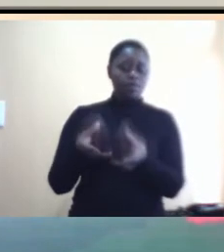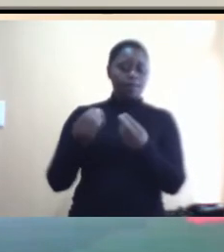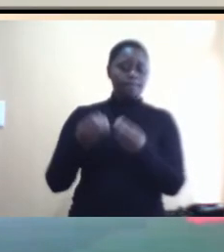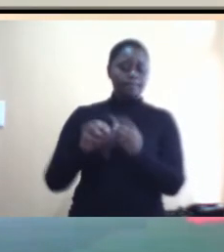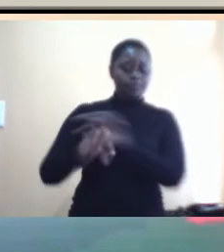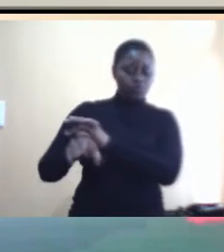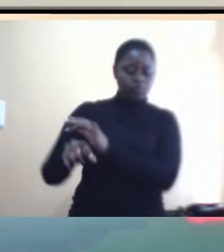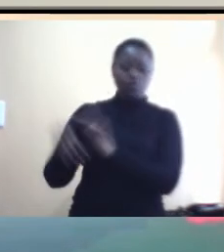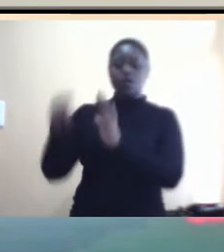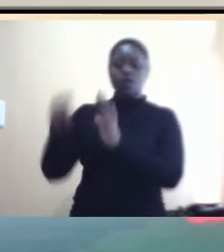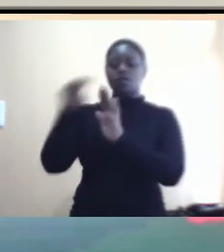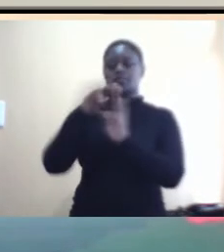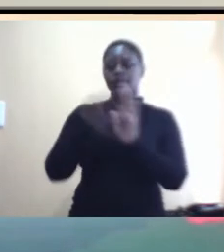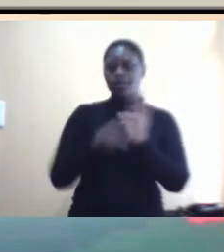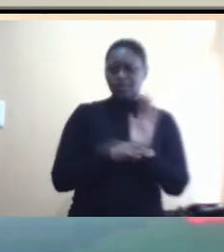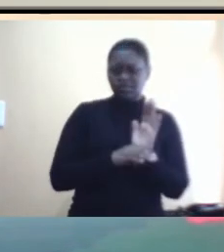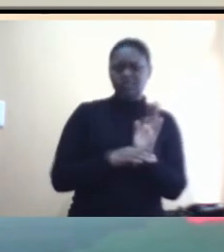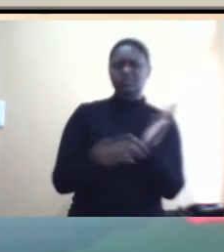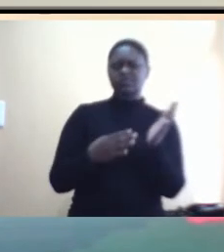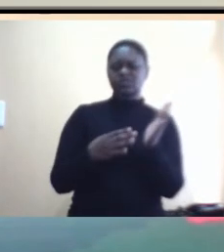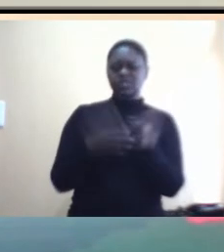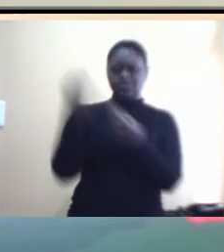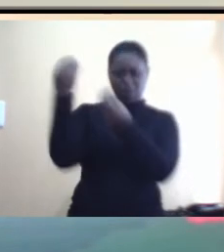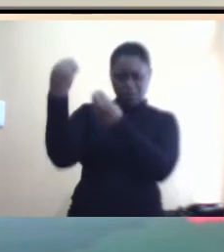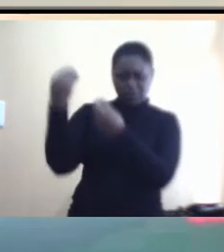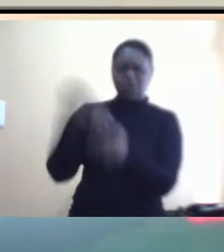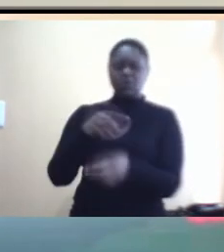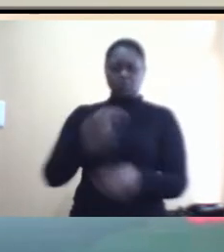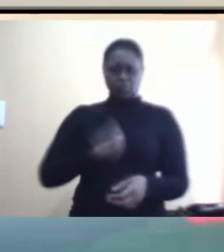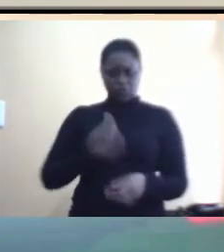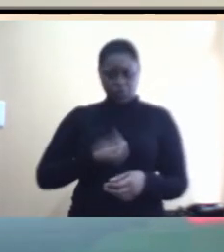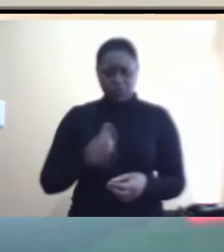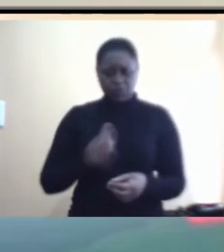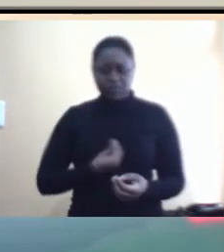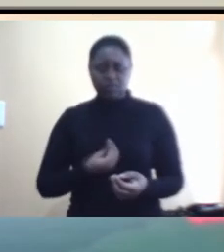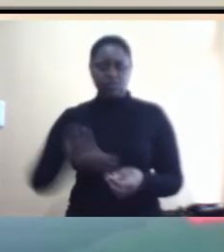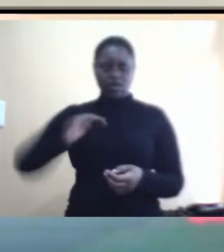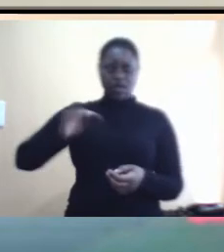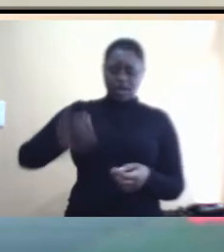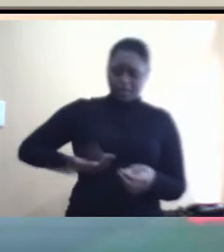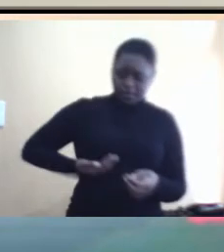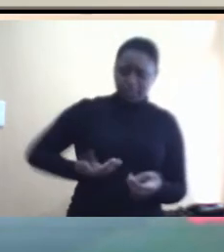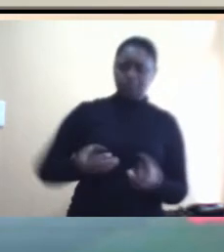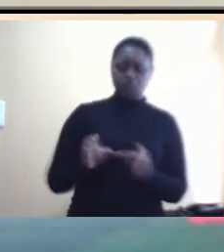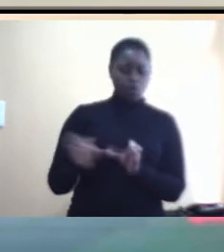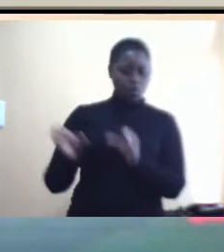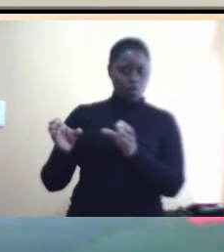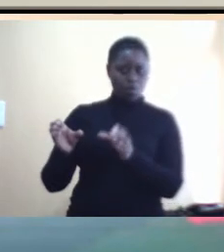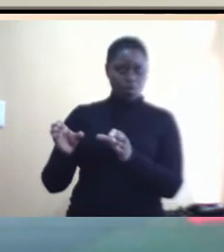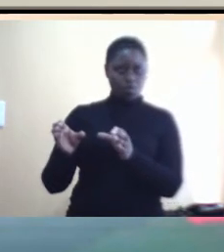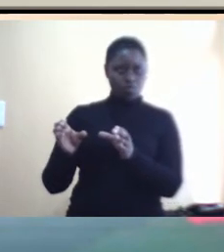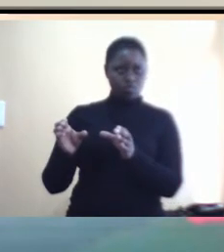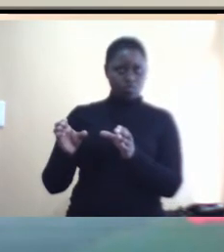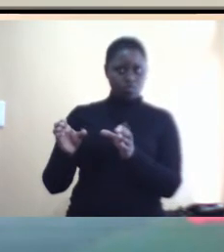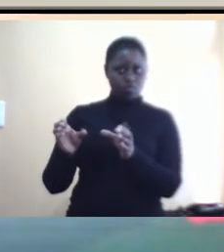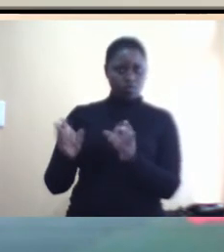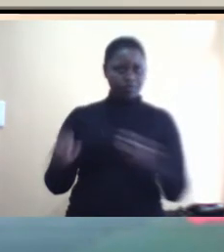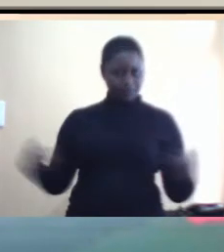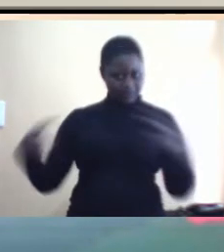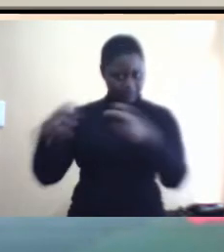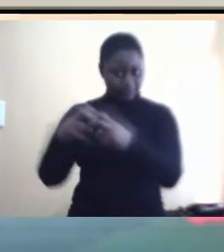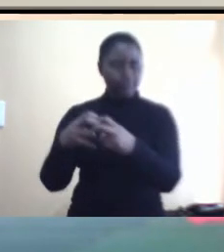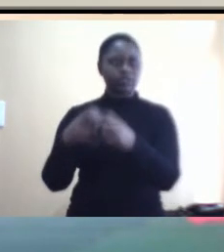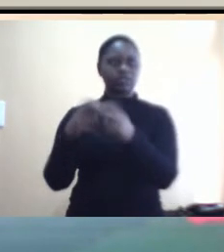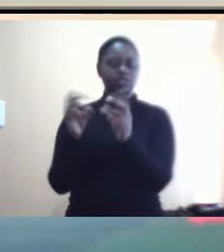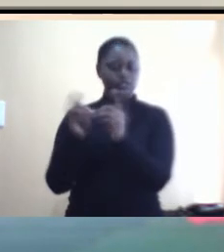province-wide program to disseminate information to youth and women through the summits held by the department in